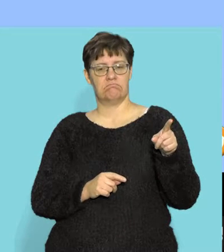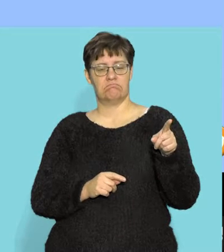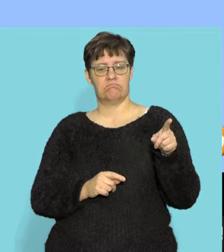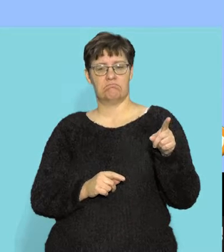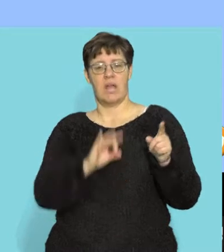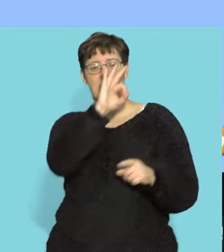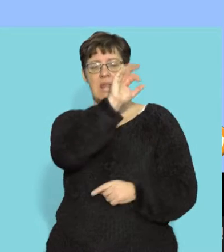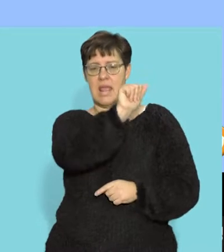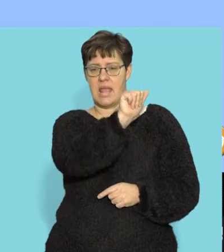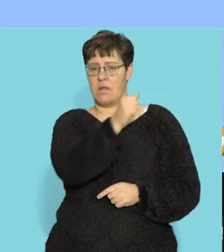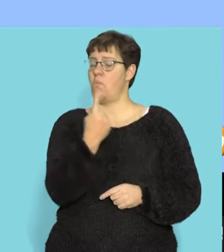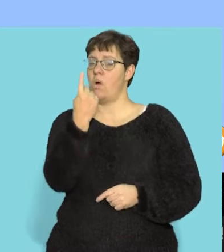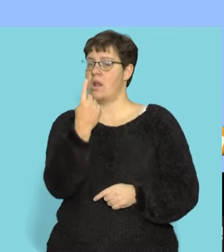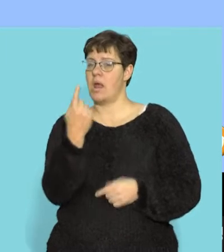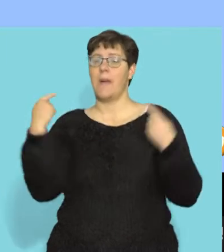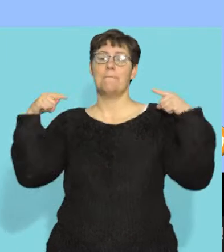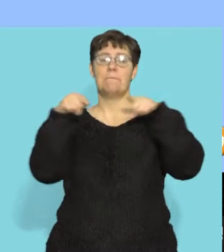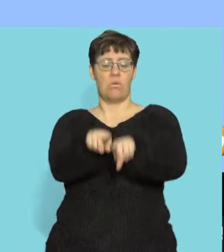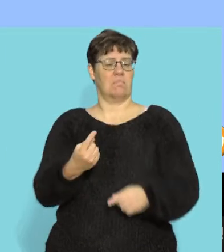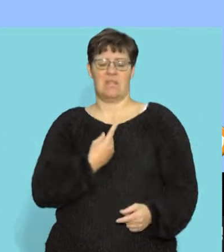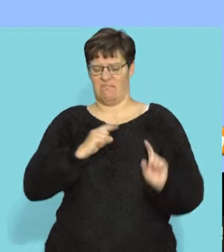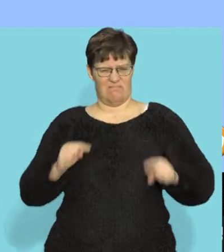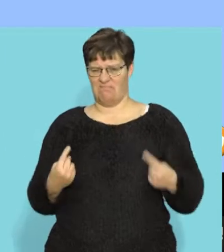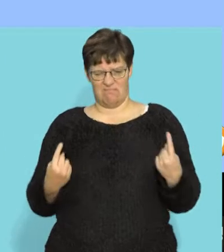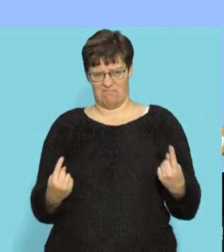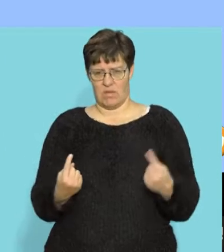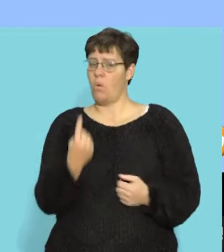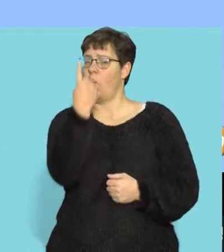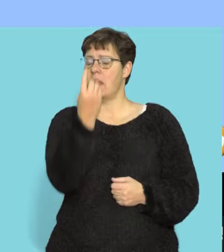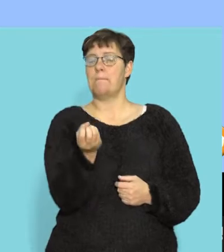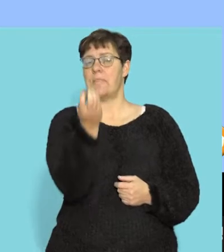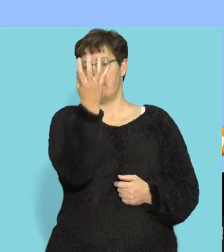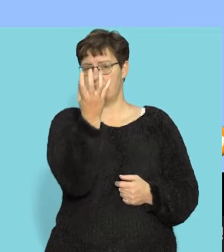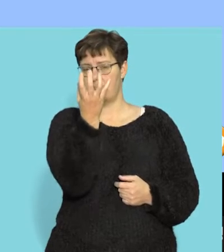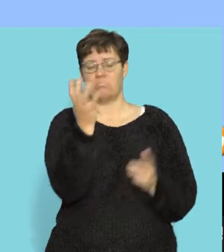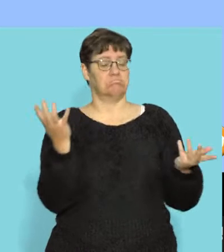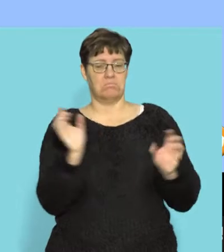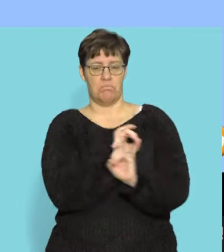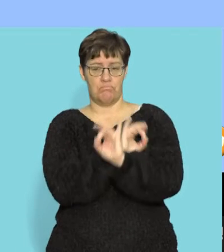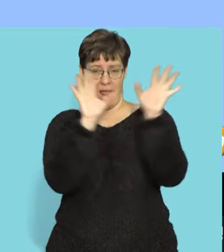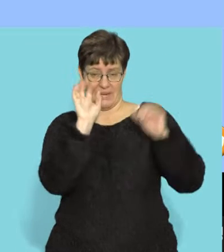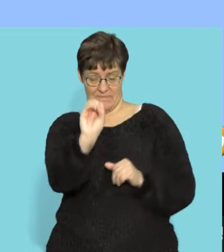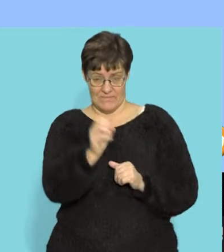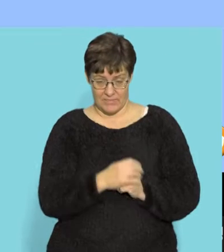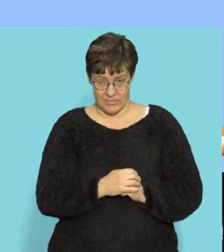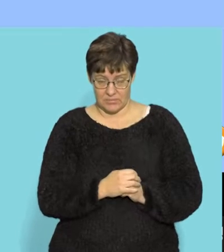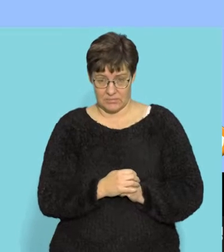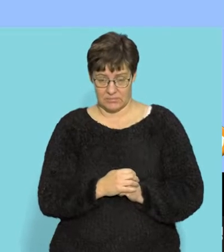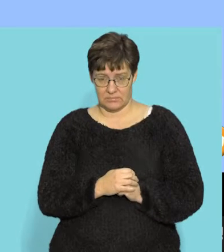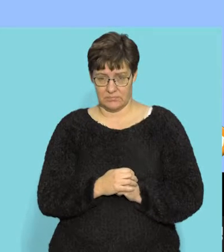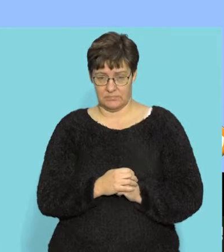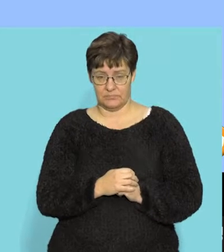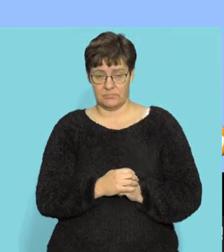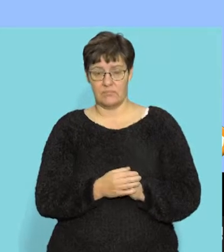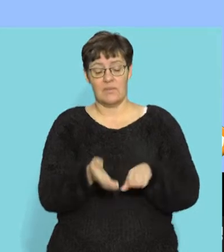have a single light bulb and say it's parallel to itself. So if we have a single light bulb, this is the brightness, there is the